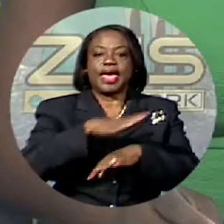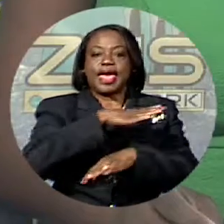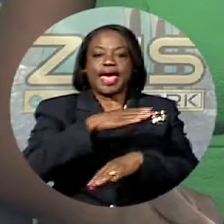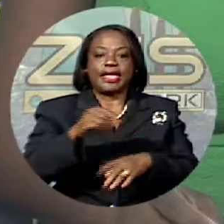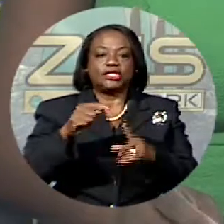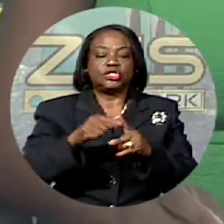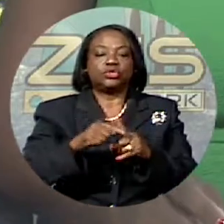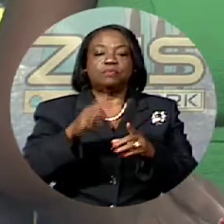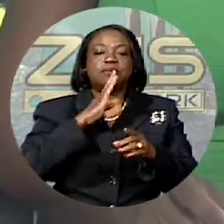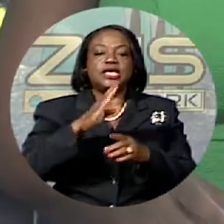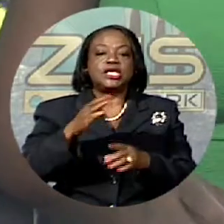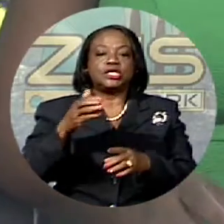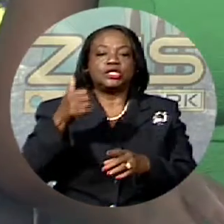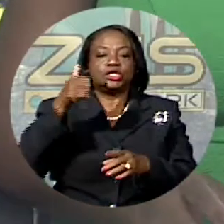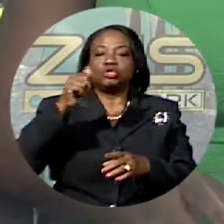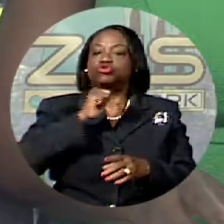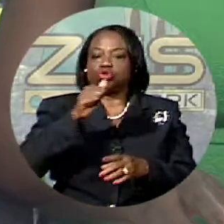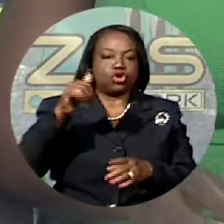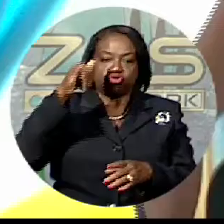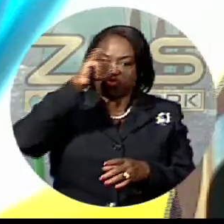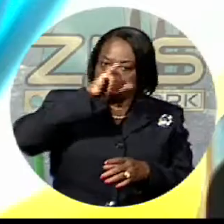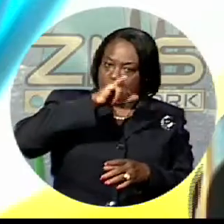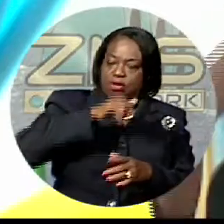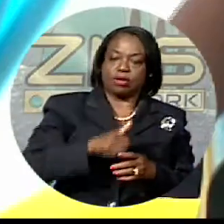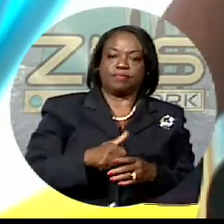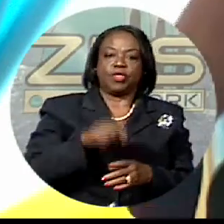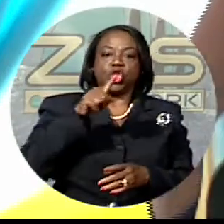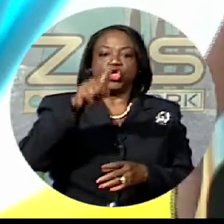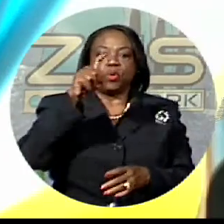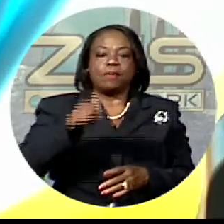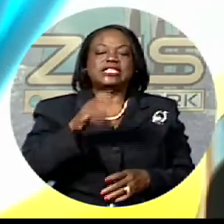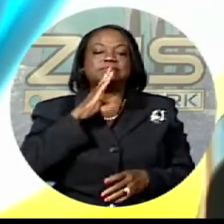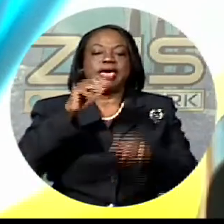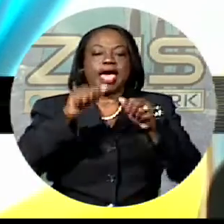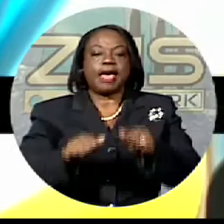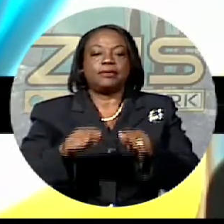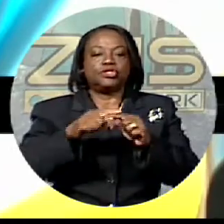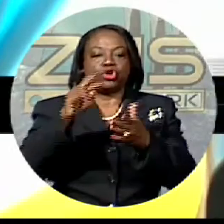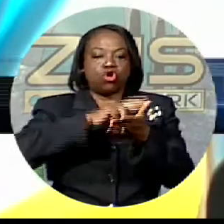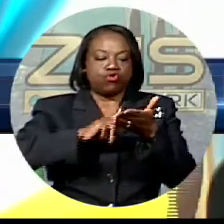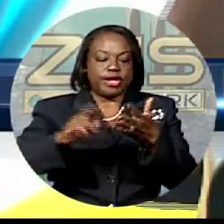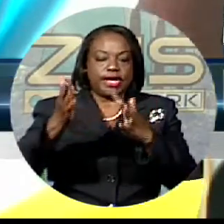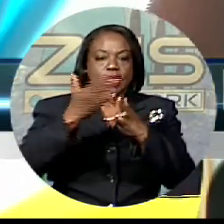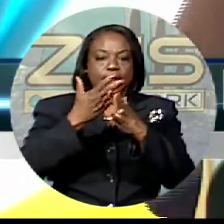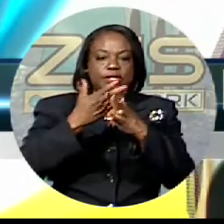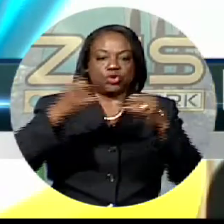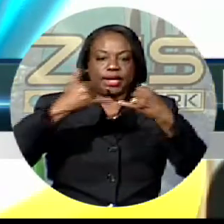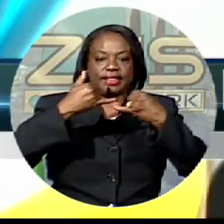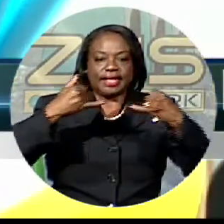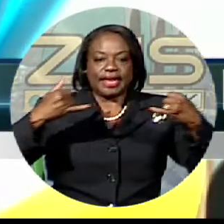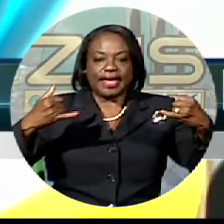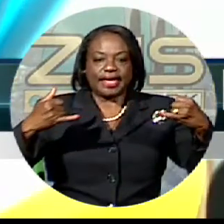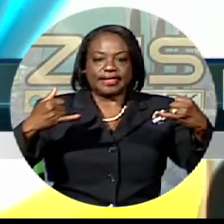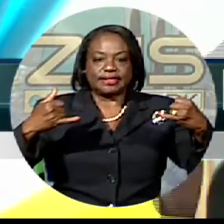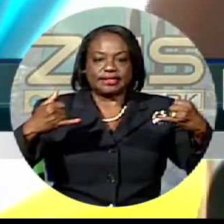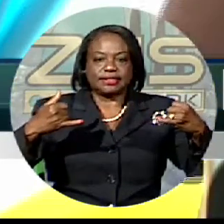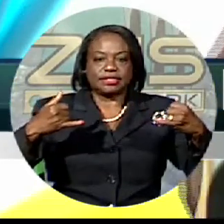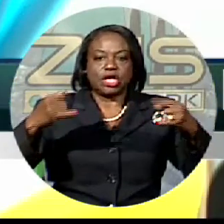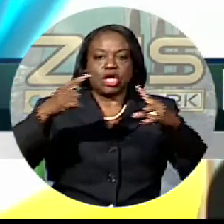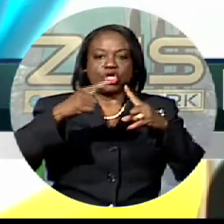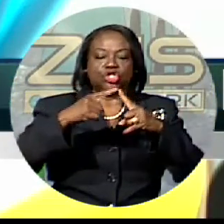for governance. We got to be able to read between the lines, to discern,